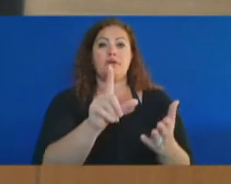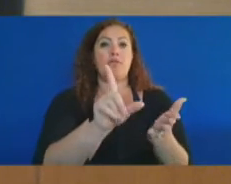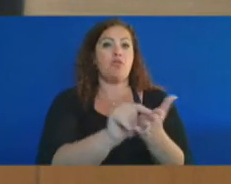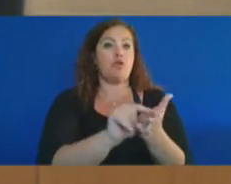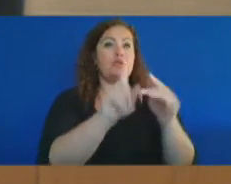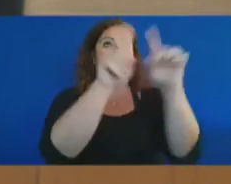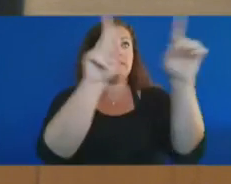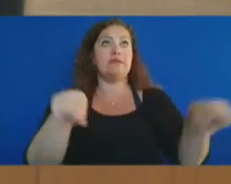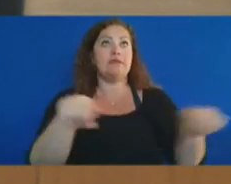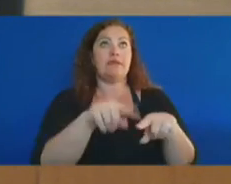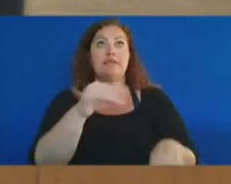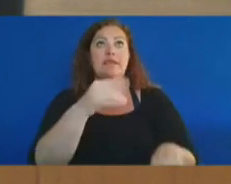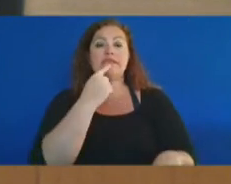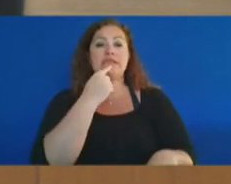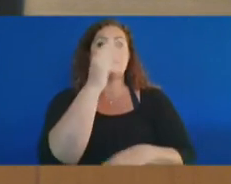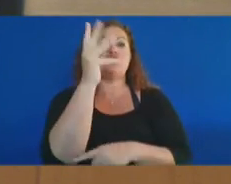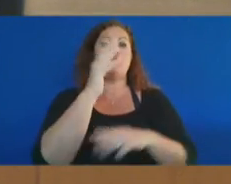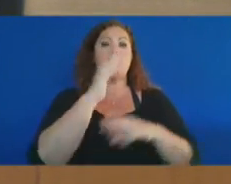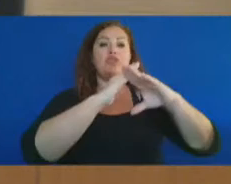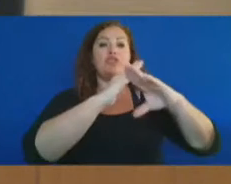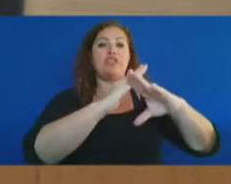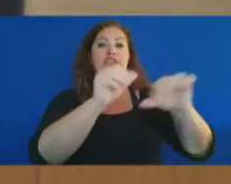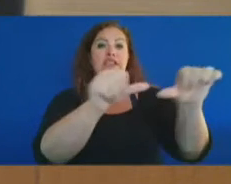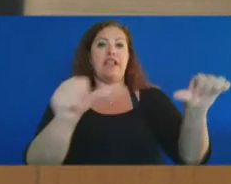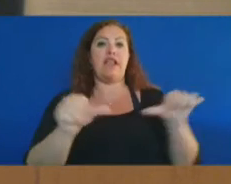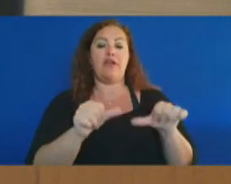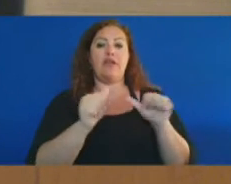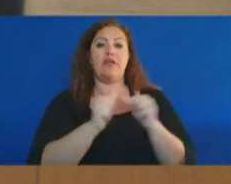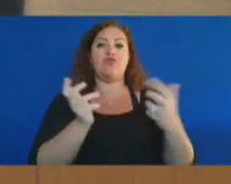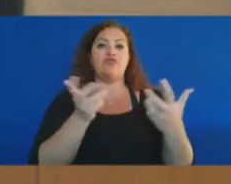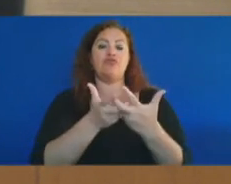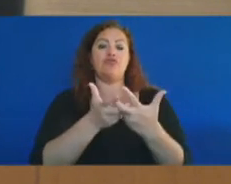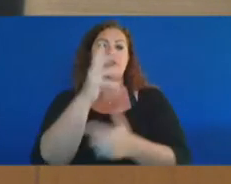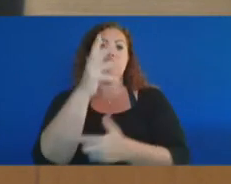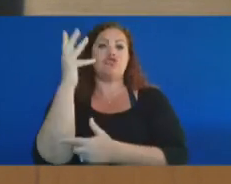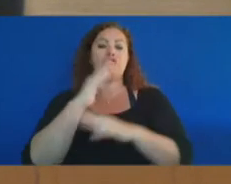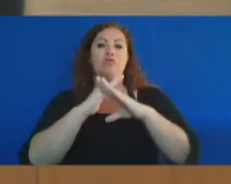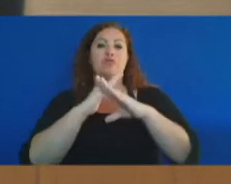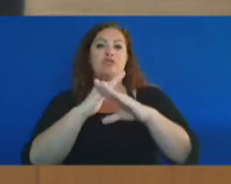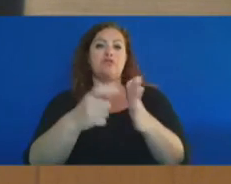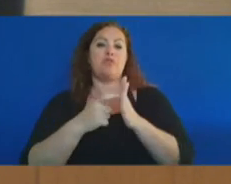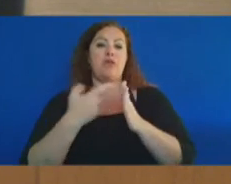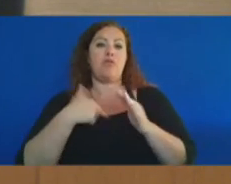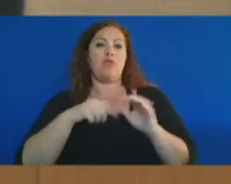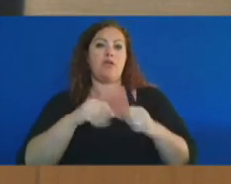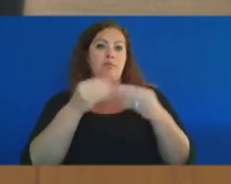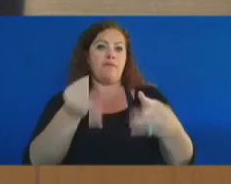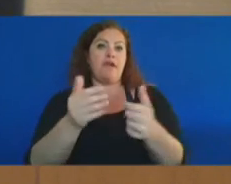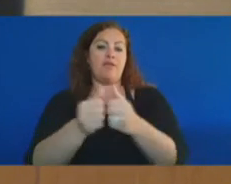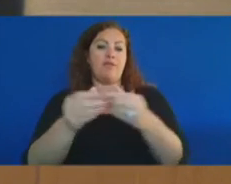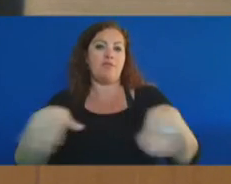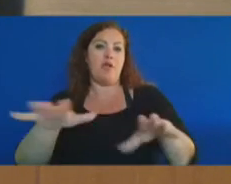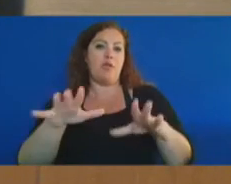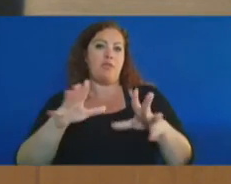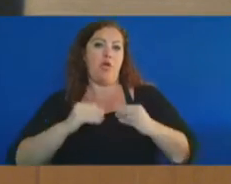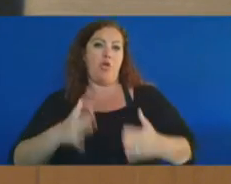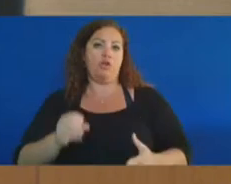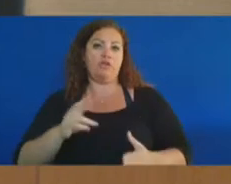area that directly align with a tree protection requirement that we could provide to Property Owners or Developers